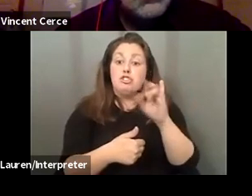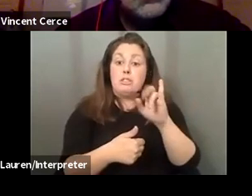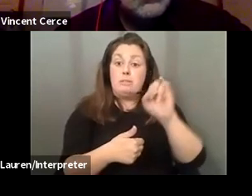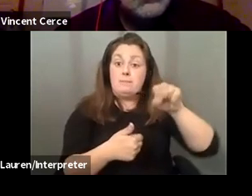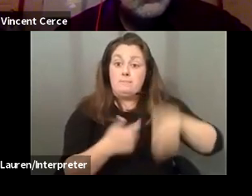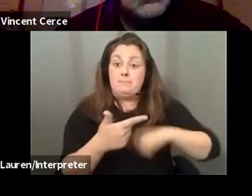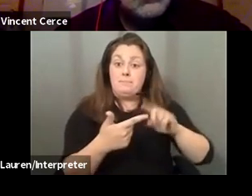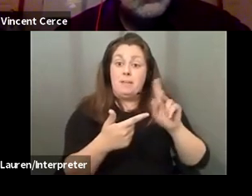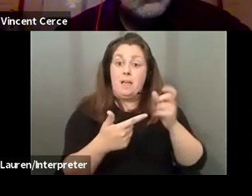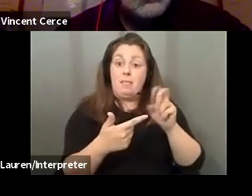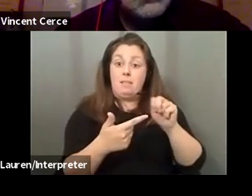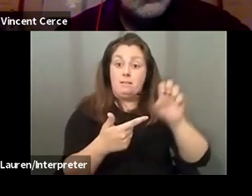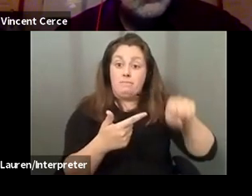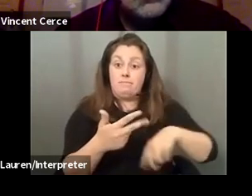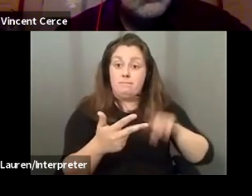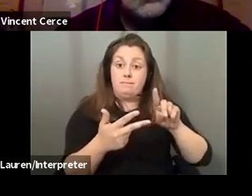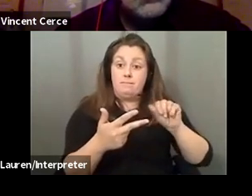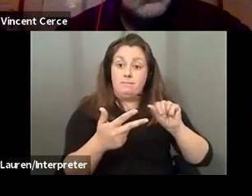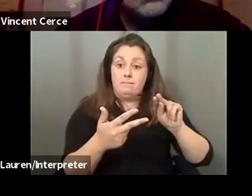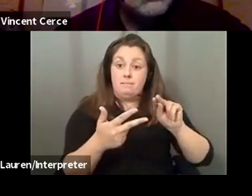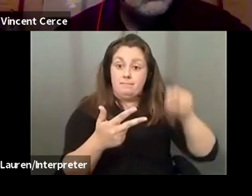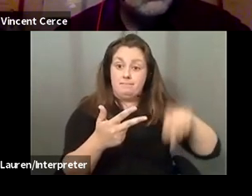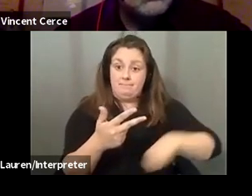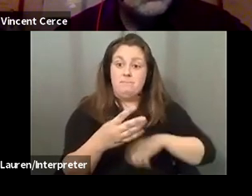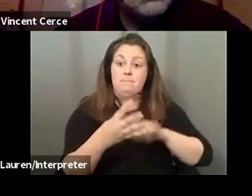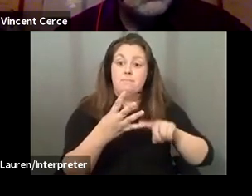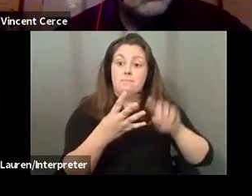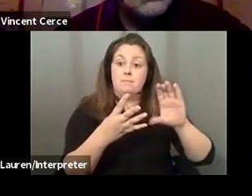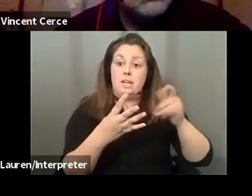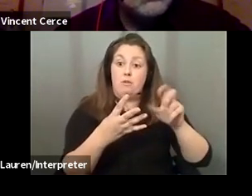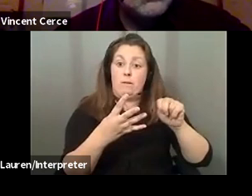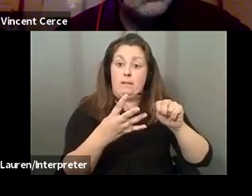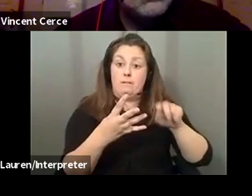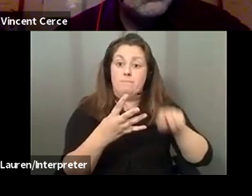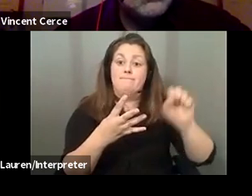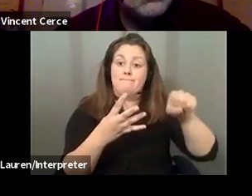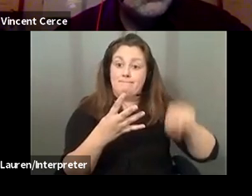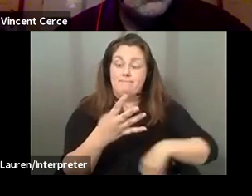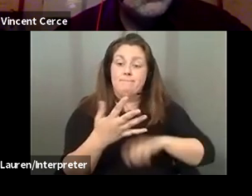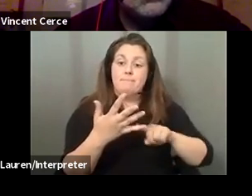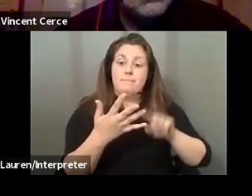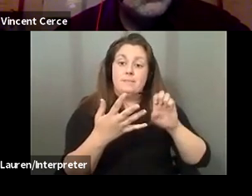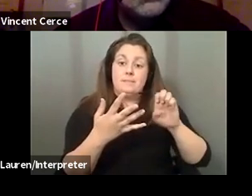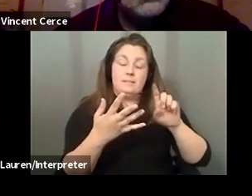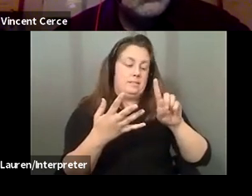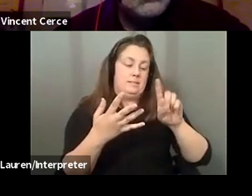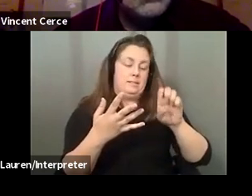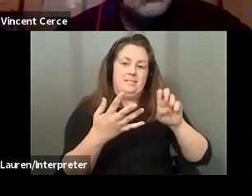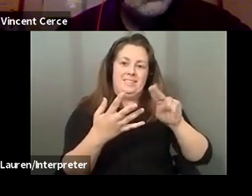Stern. Yes. Dan Sheedy. Yes. Carolyn Gallagher. Yes. And Dinesh Savas is a yes as well.